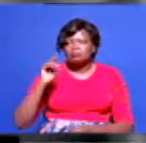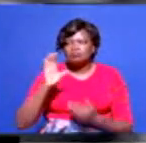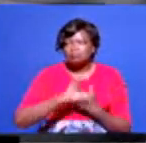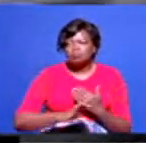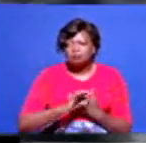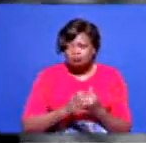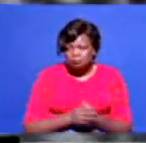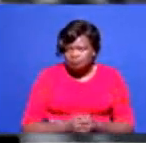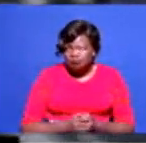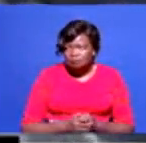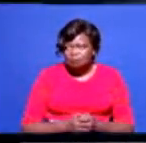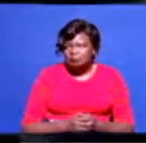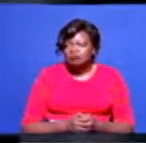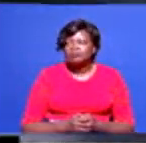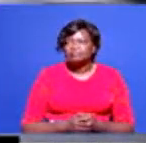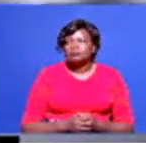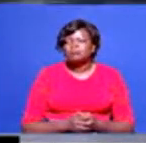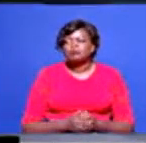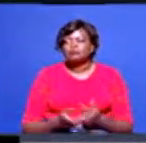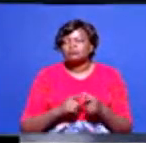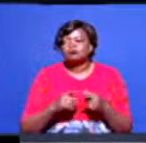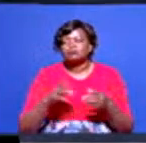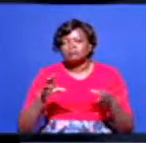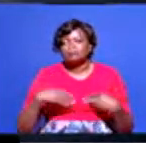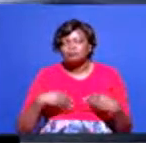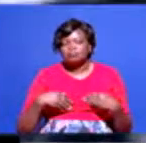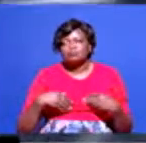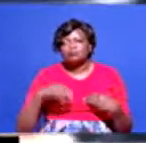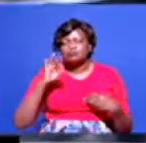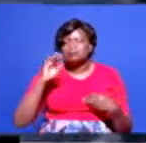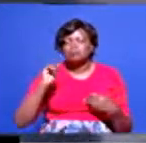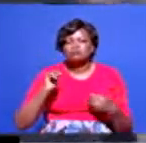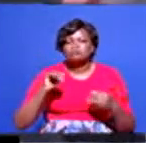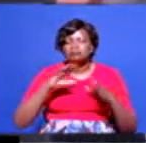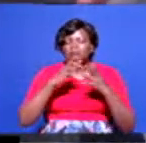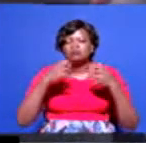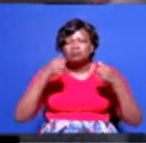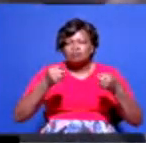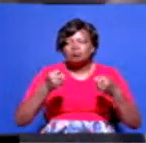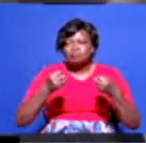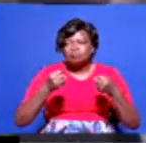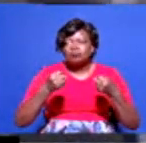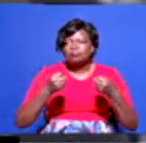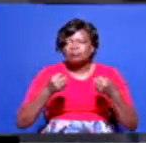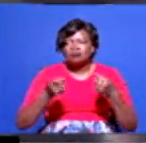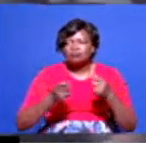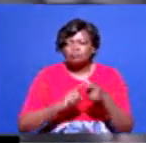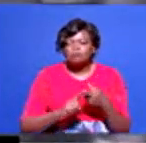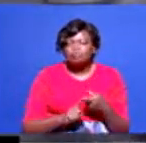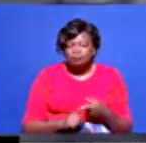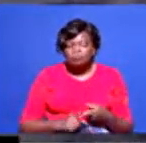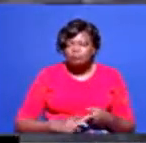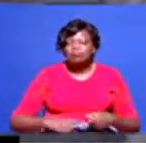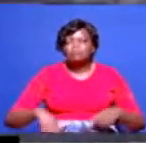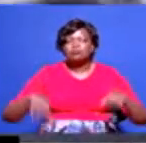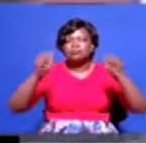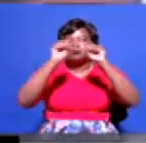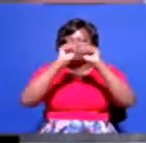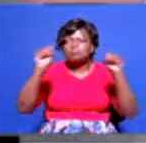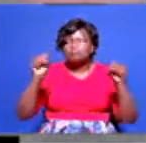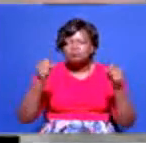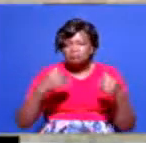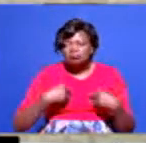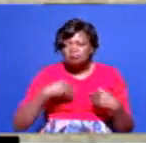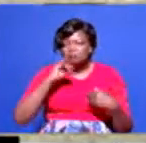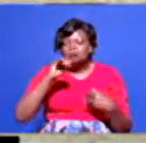cheetah. And he also received the FIFA World Cup trophy. From a family perspective, the former president's son Jimmy and his grandson Mwai Kibaki